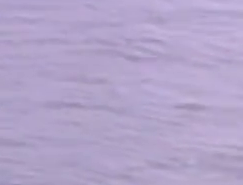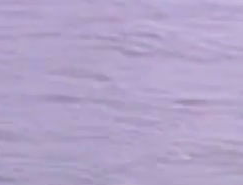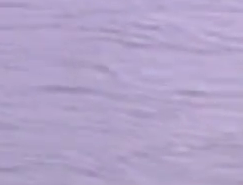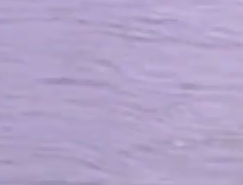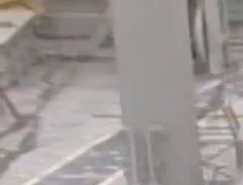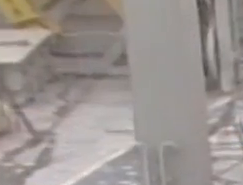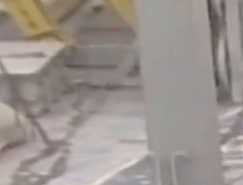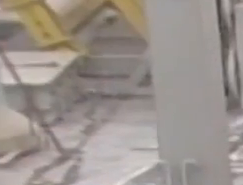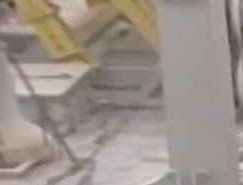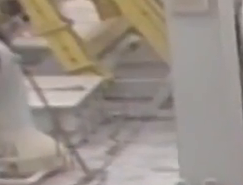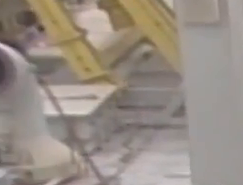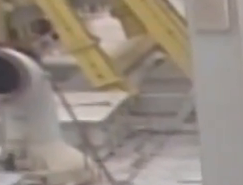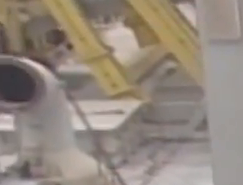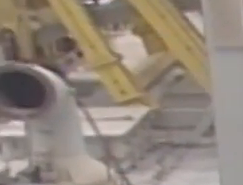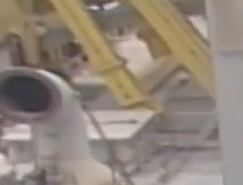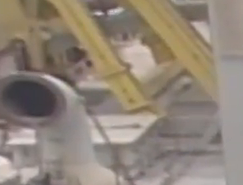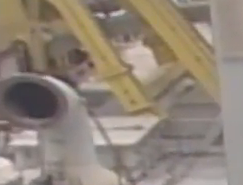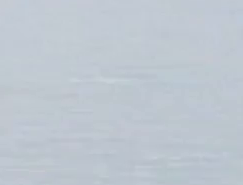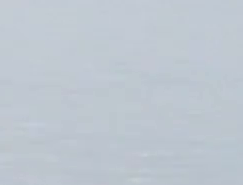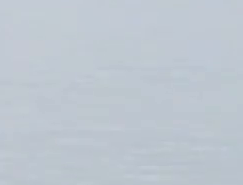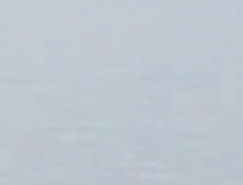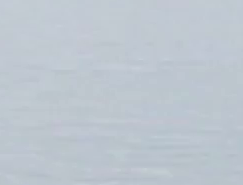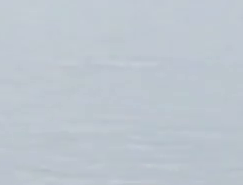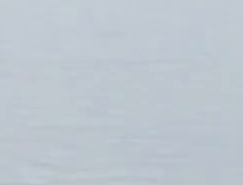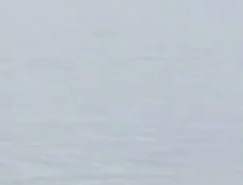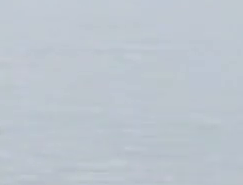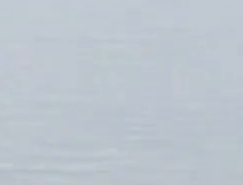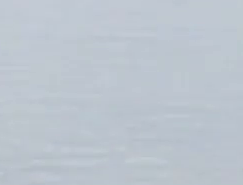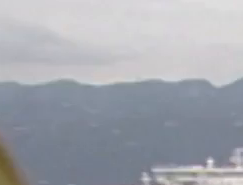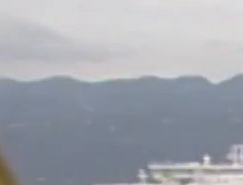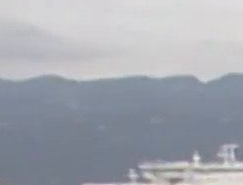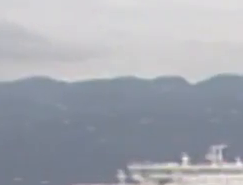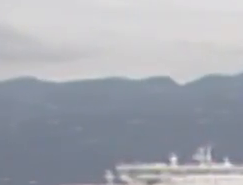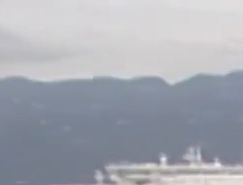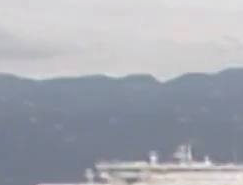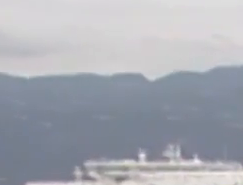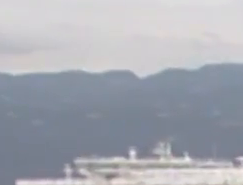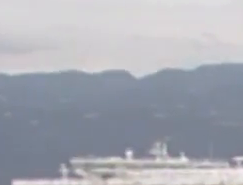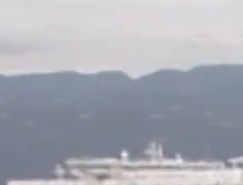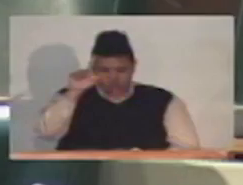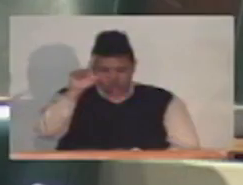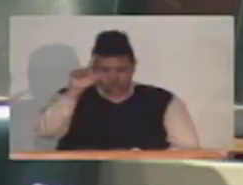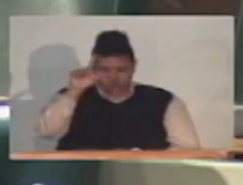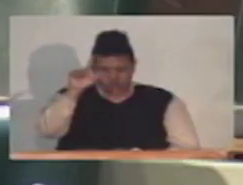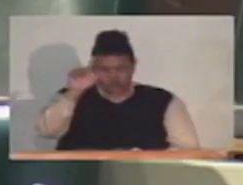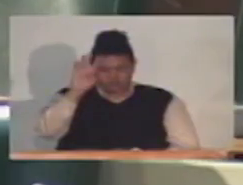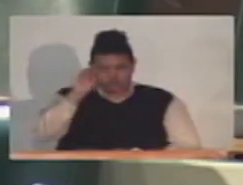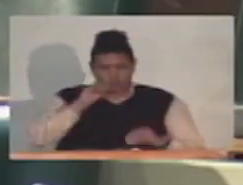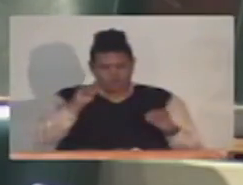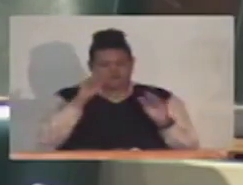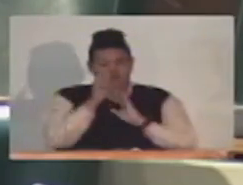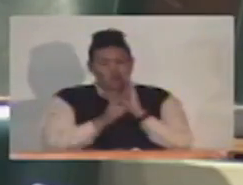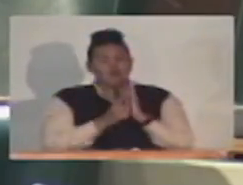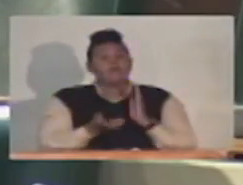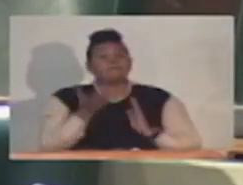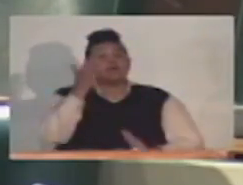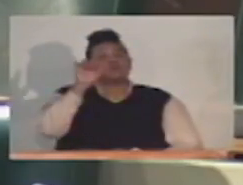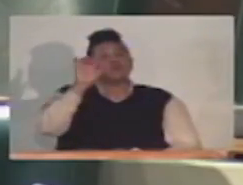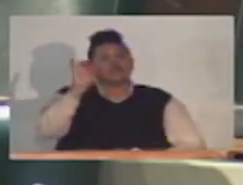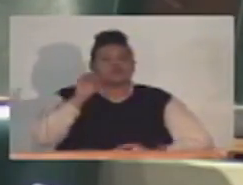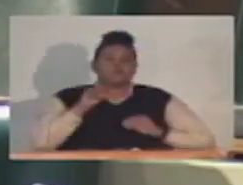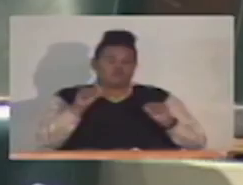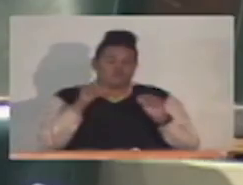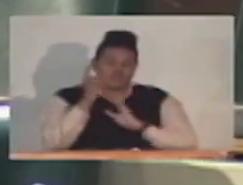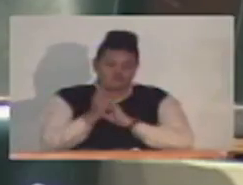coming through the Panama Canal is on the way. And new container equipment is being acquired. On completion of the works in the first and